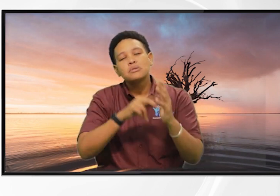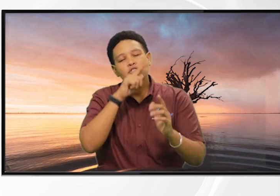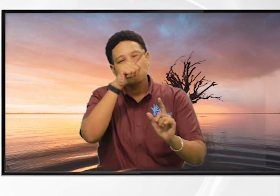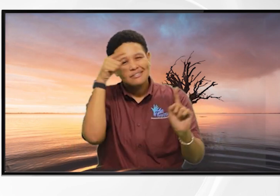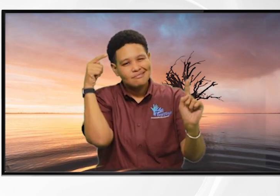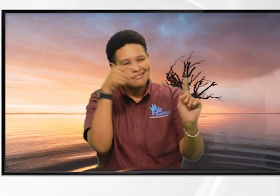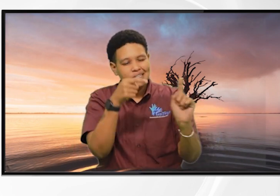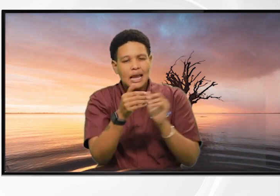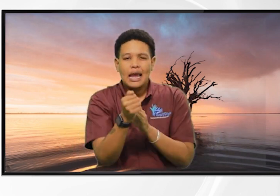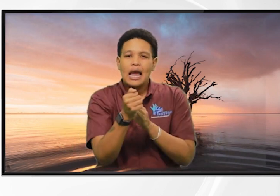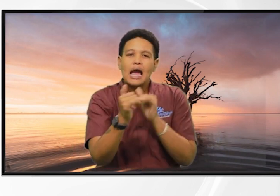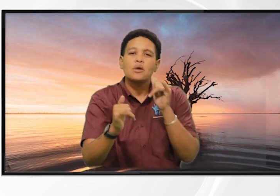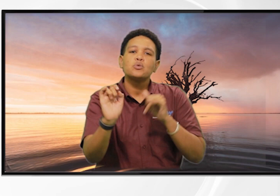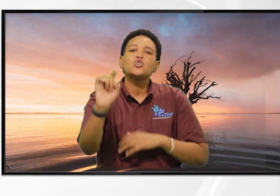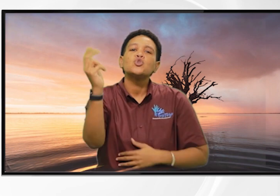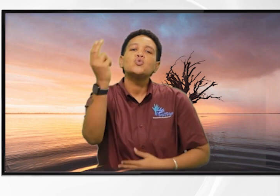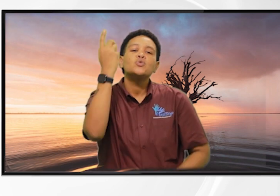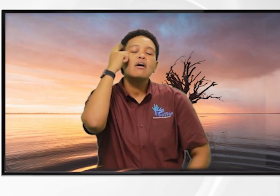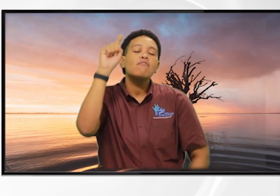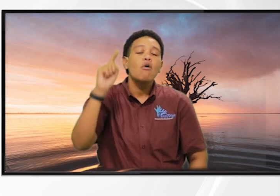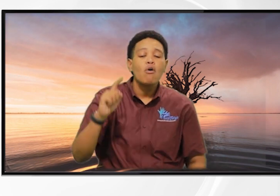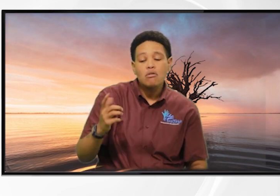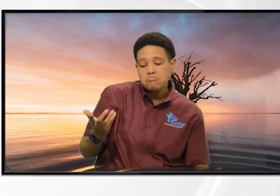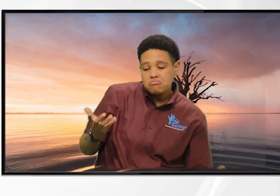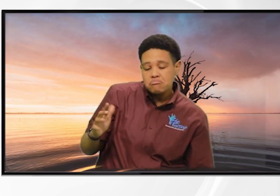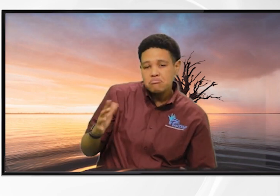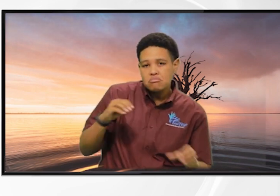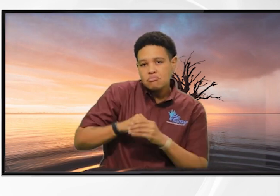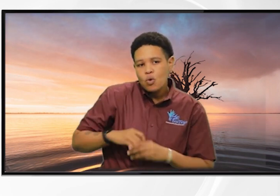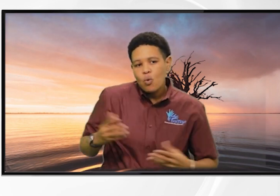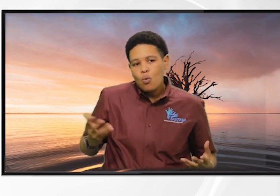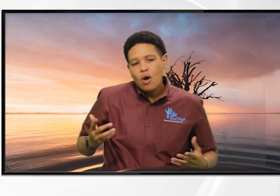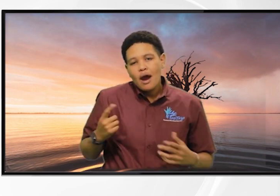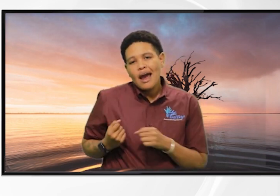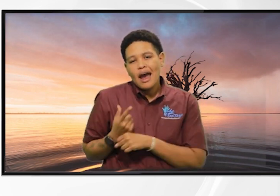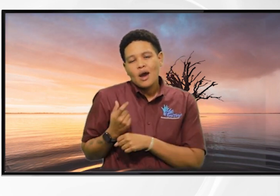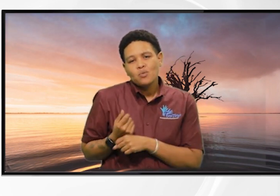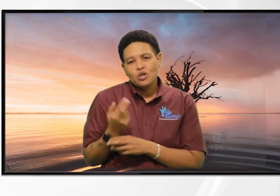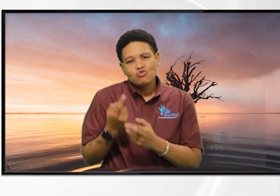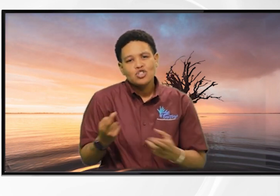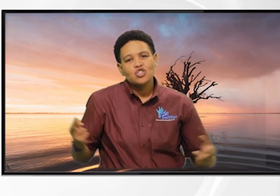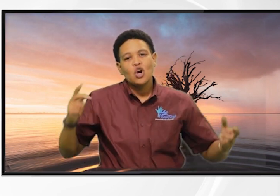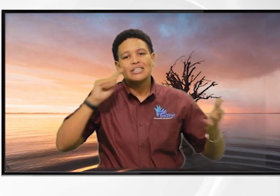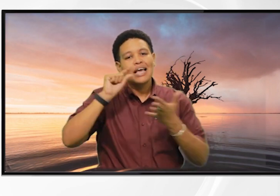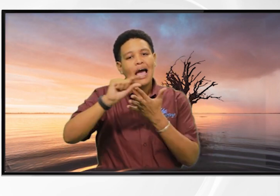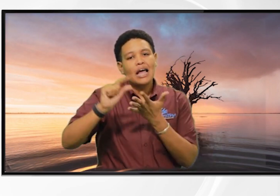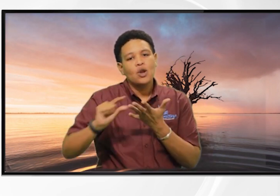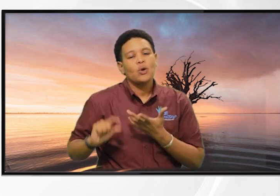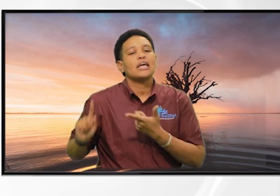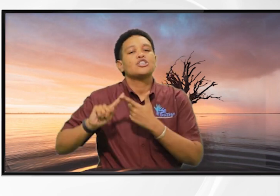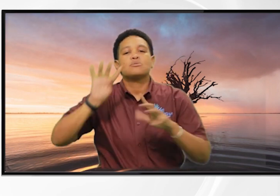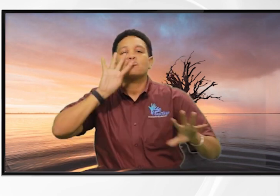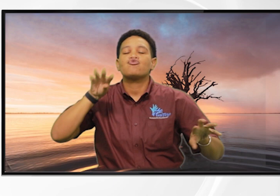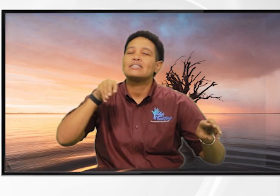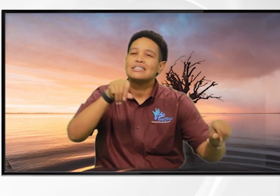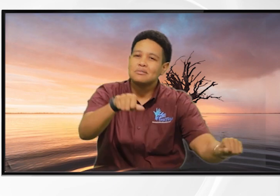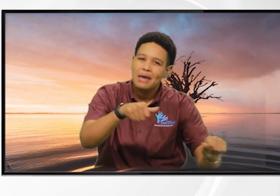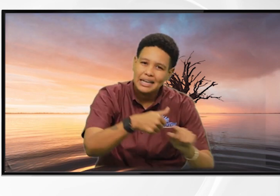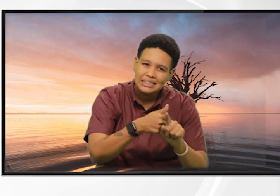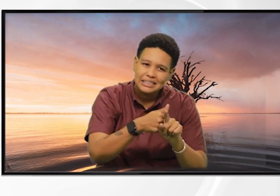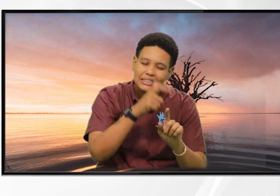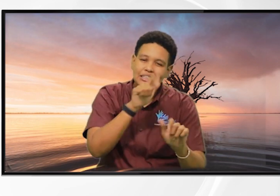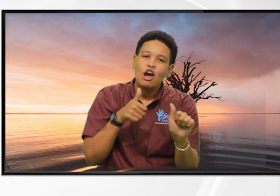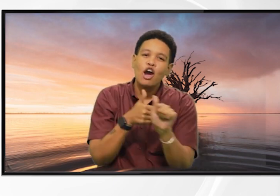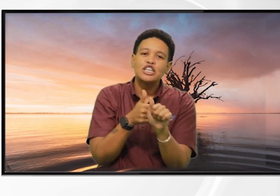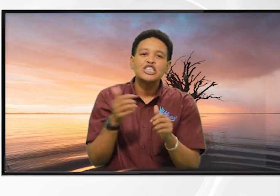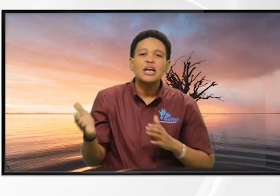be used for, among other things, annual resource allocation and spending, contingency and